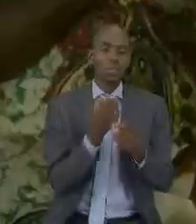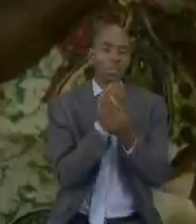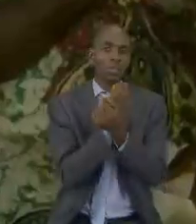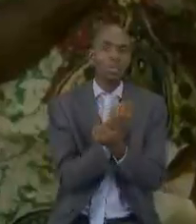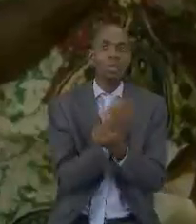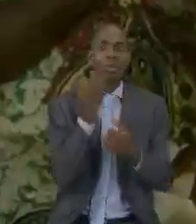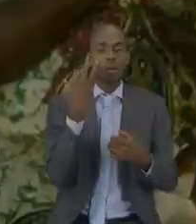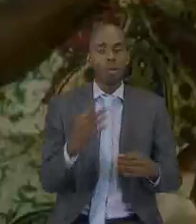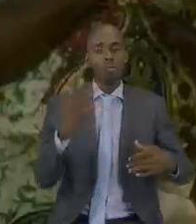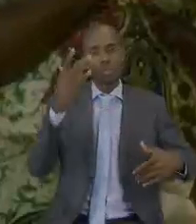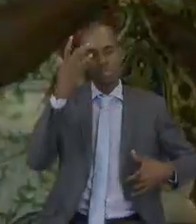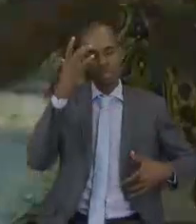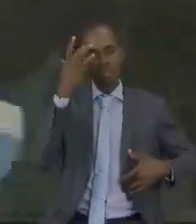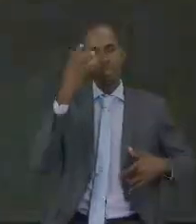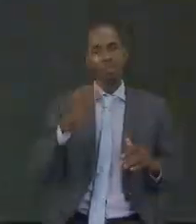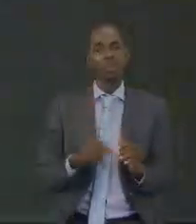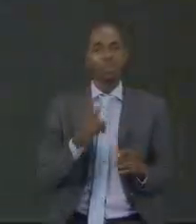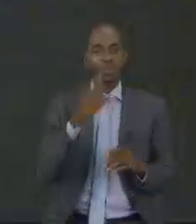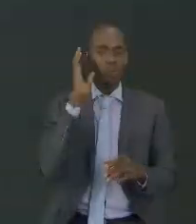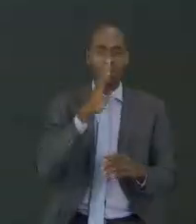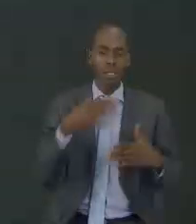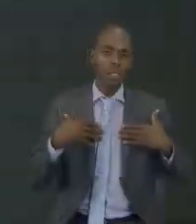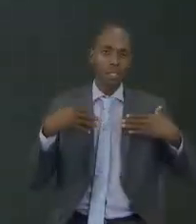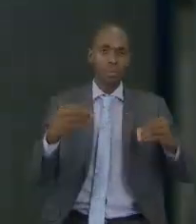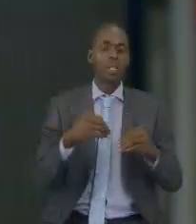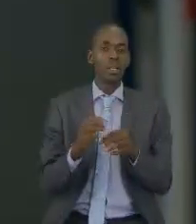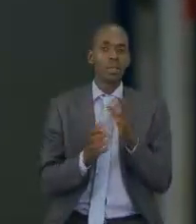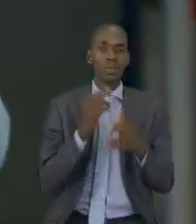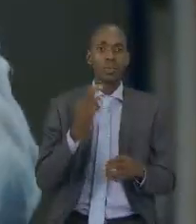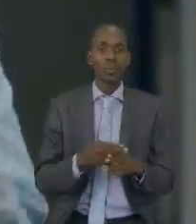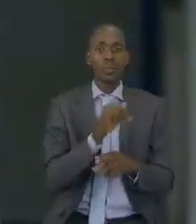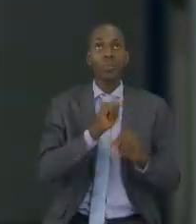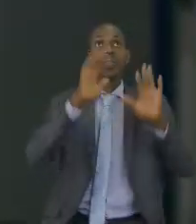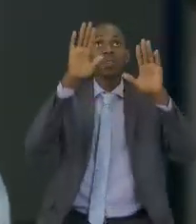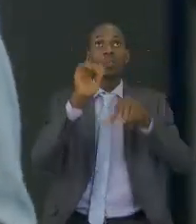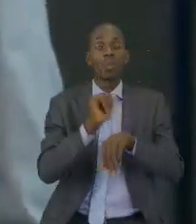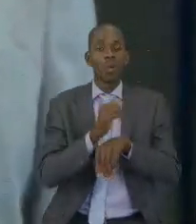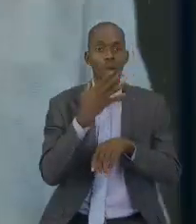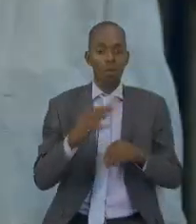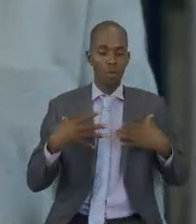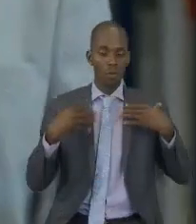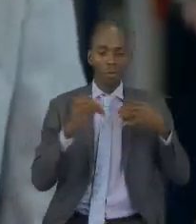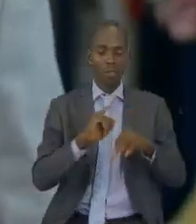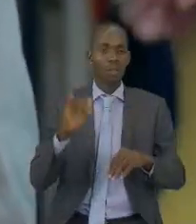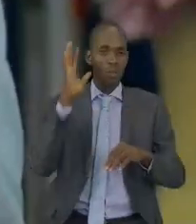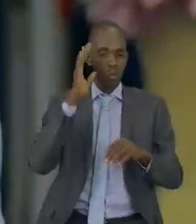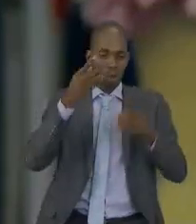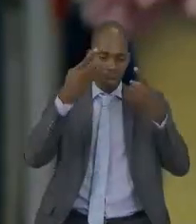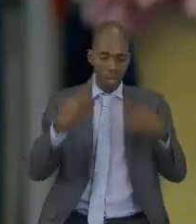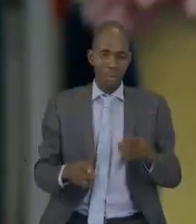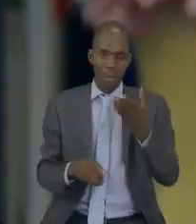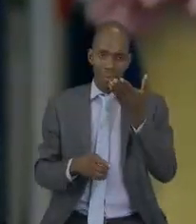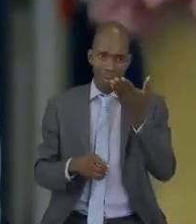of sickness, you'll be healed. A miracle of healing will happen right